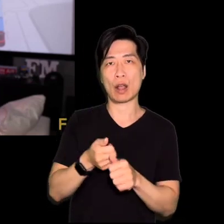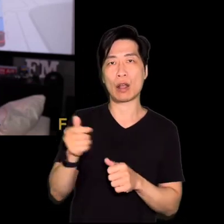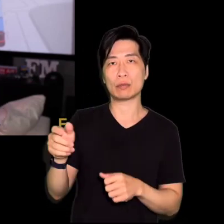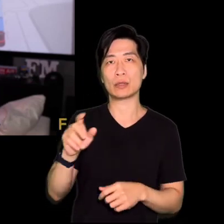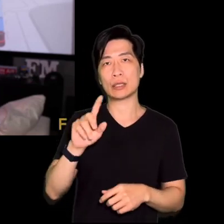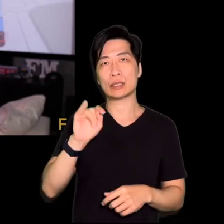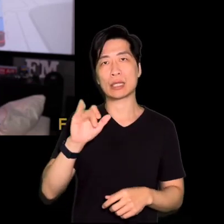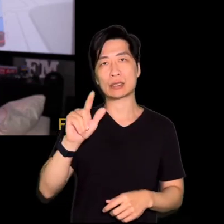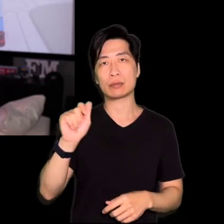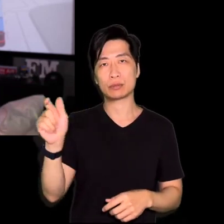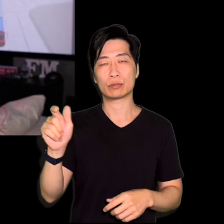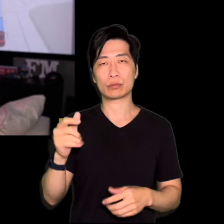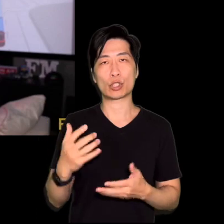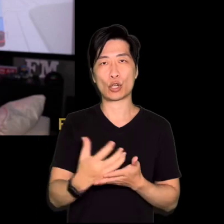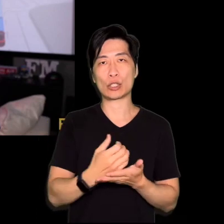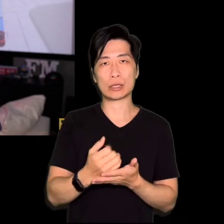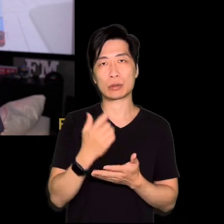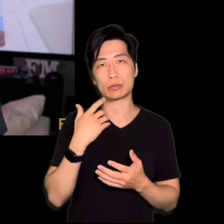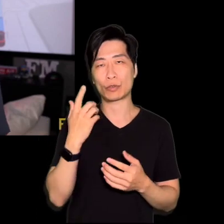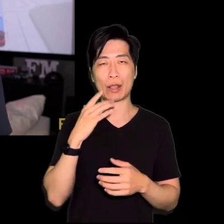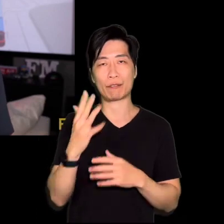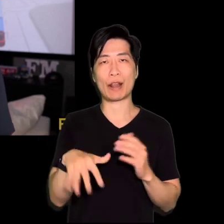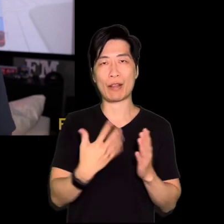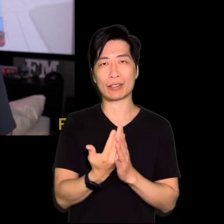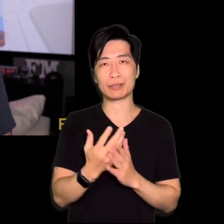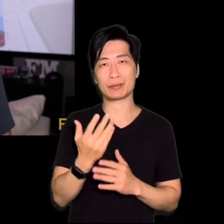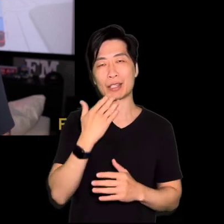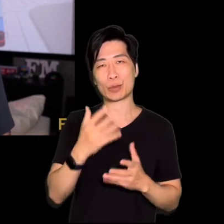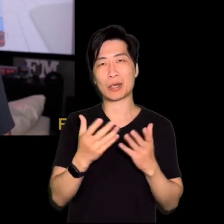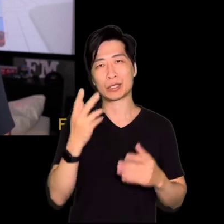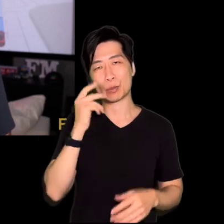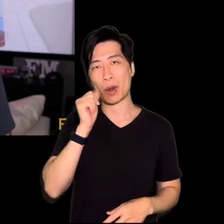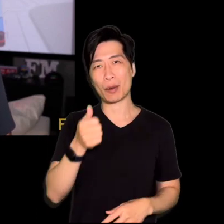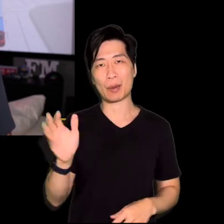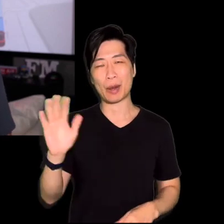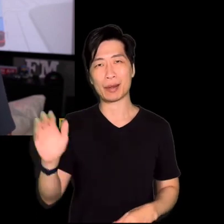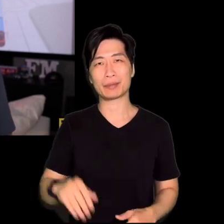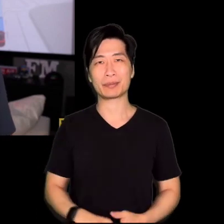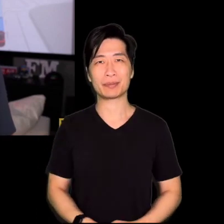cover Tesla's earnings on a live stream for probably like 5 hours. Thank you so much. We'll see you tomorrow. Bye-bye.